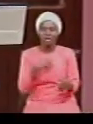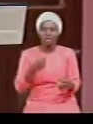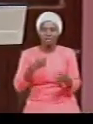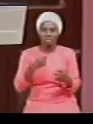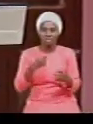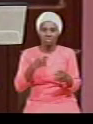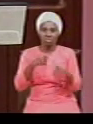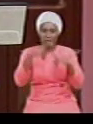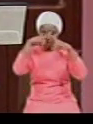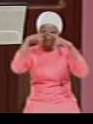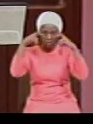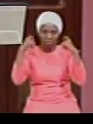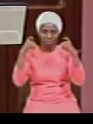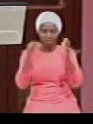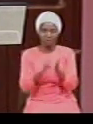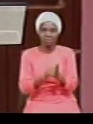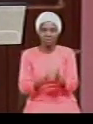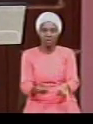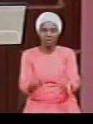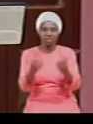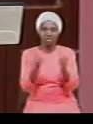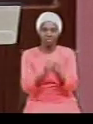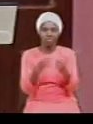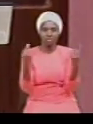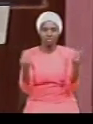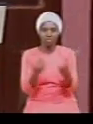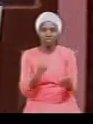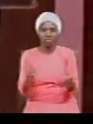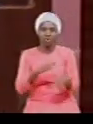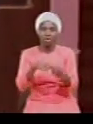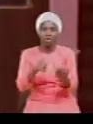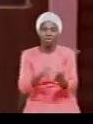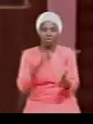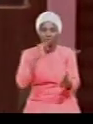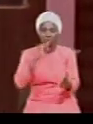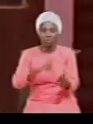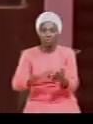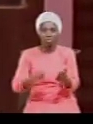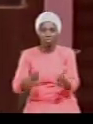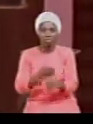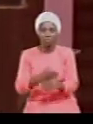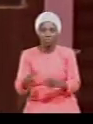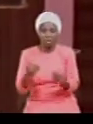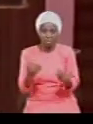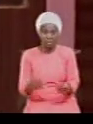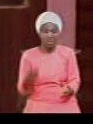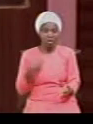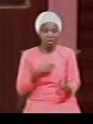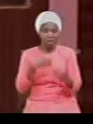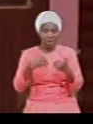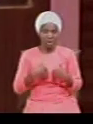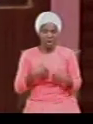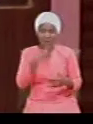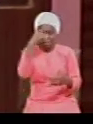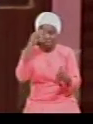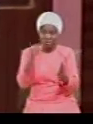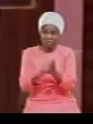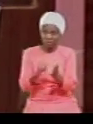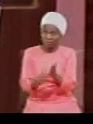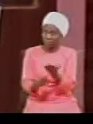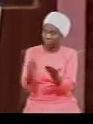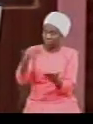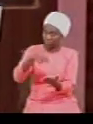with sinning, all that is taken away. And now we have, because of that